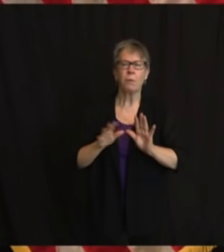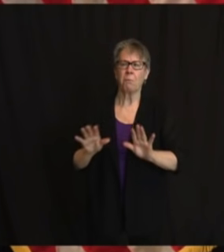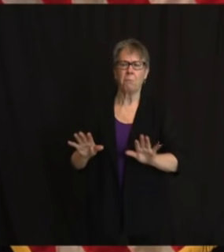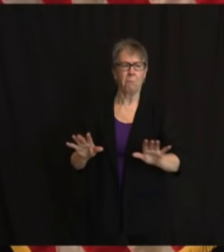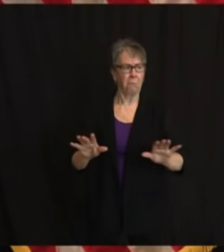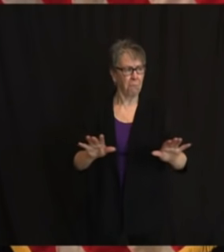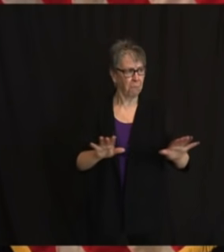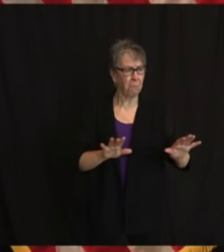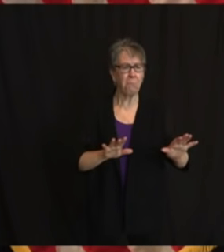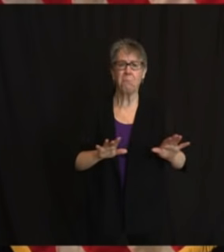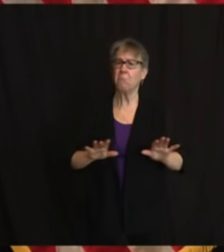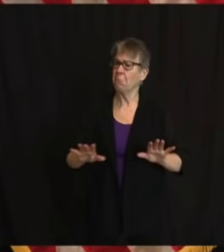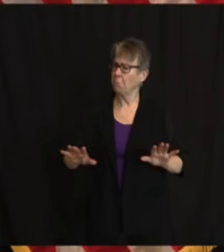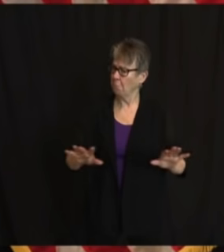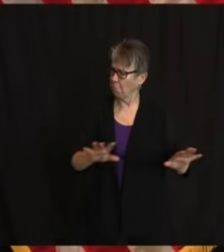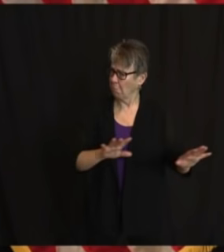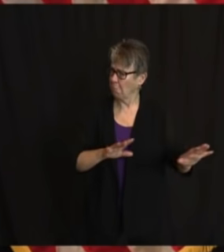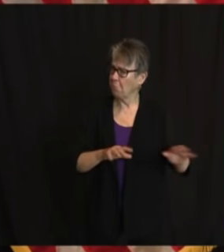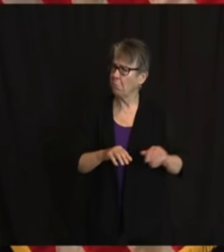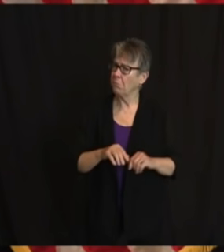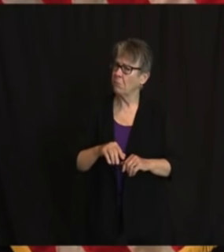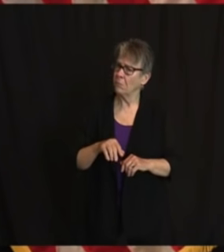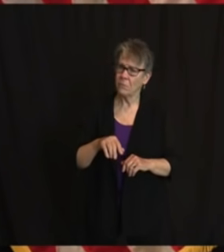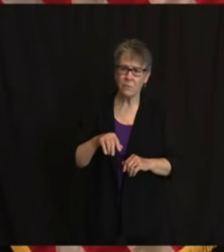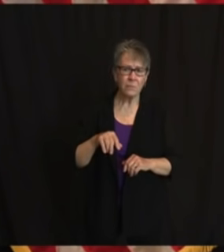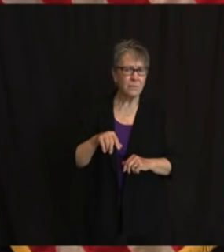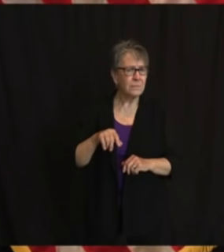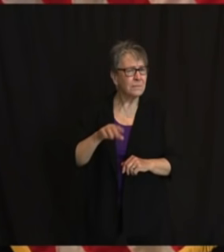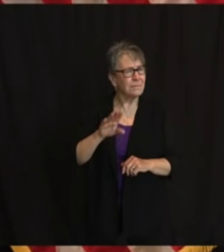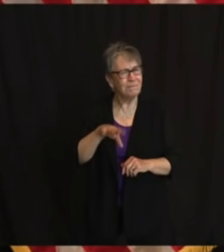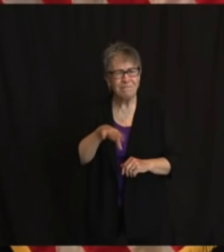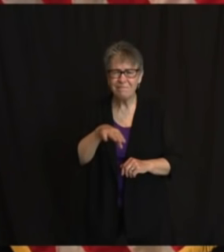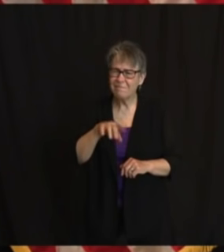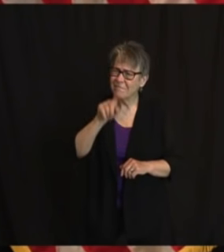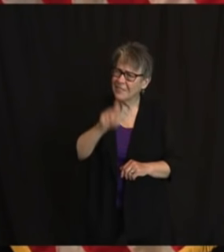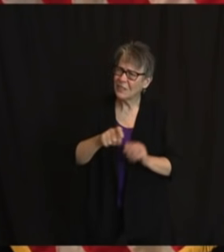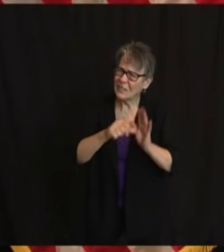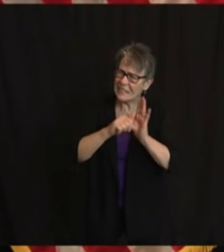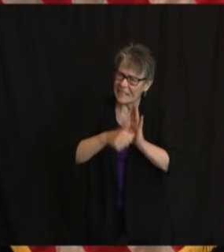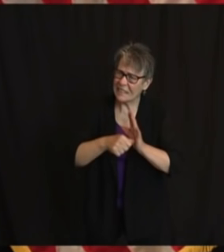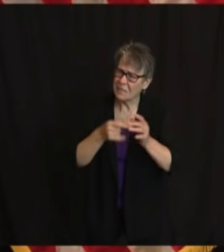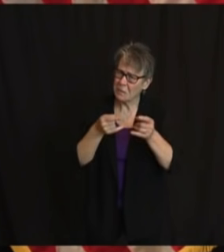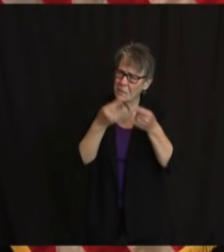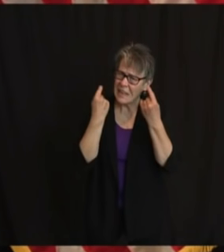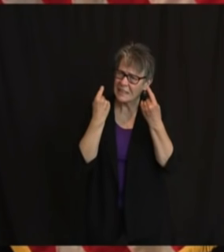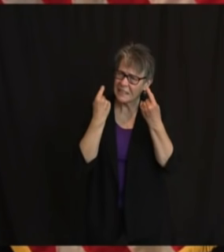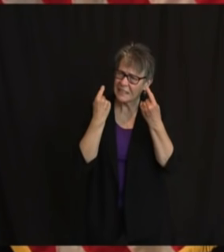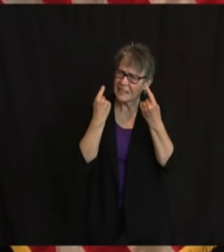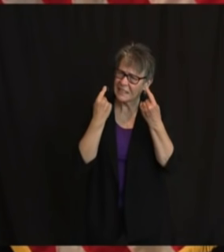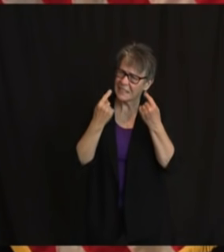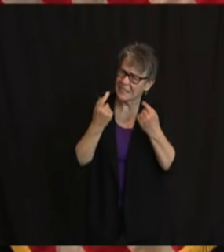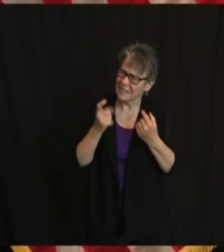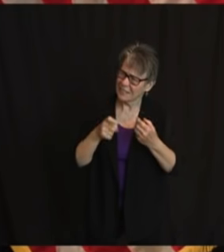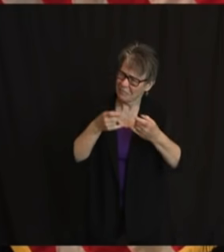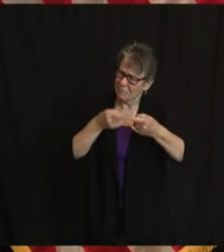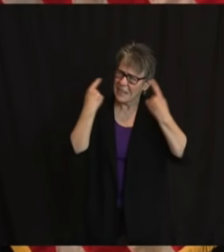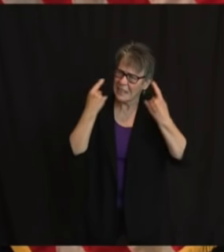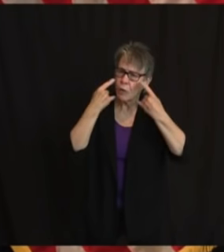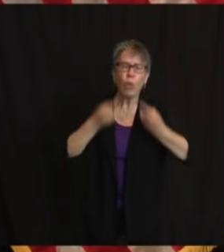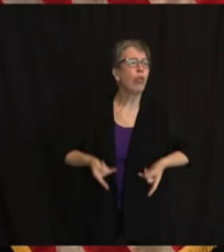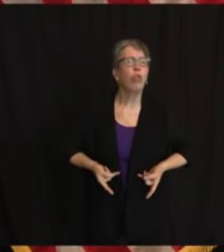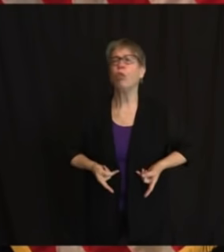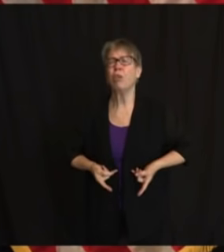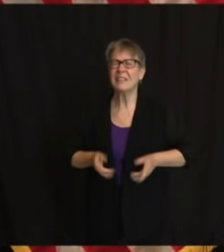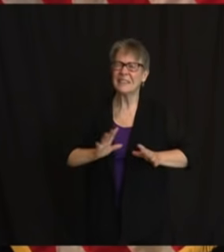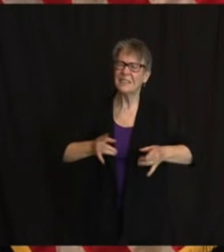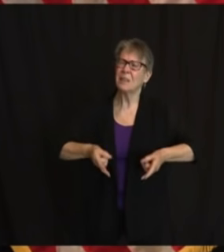a big believer that that's something we need to be more, I'm not going to use the word forceful, but that's a game changer. And again,